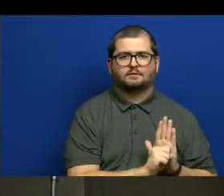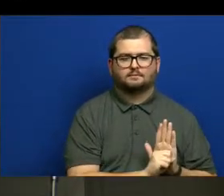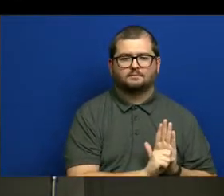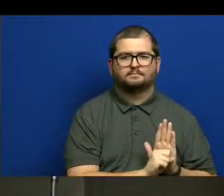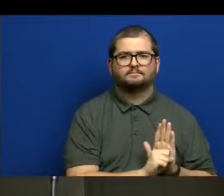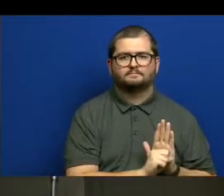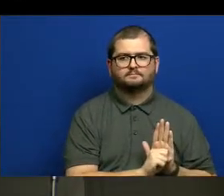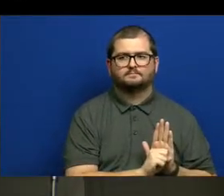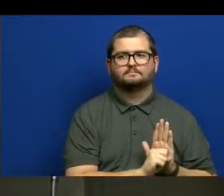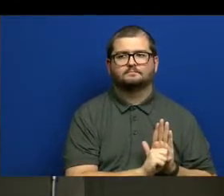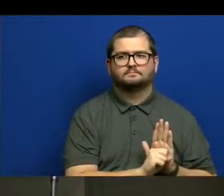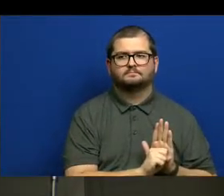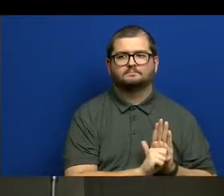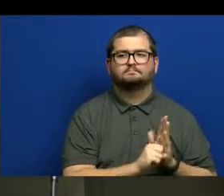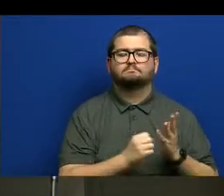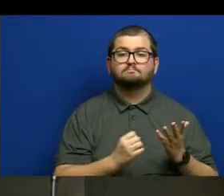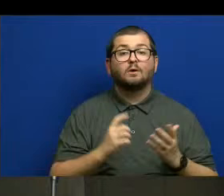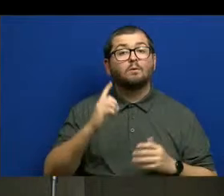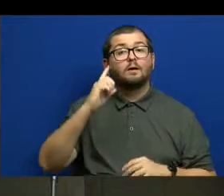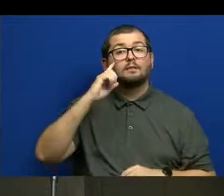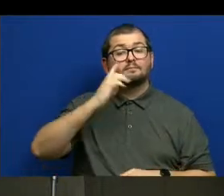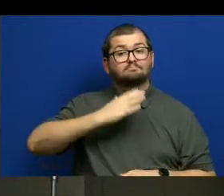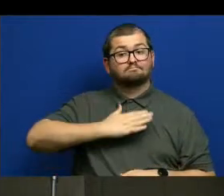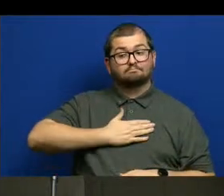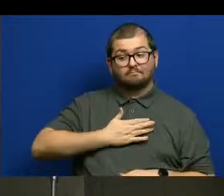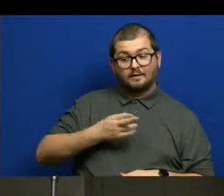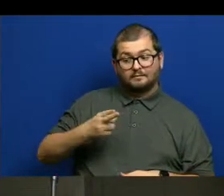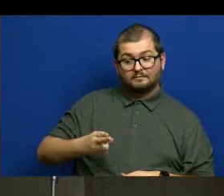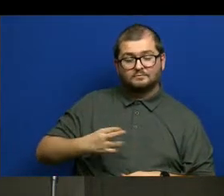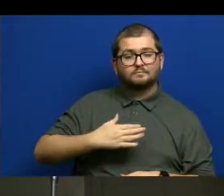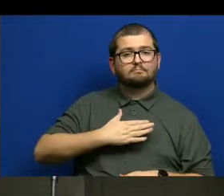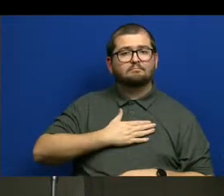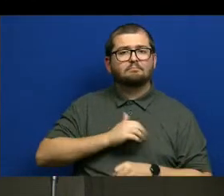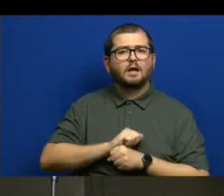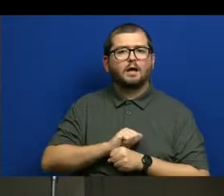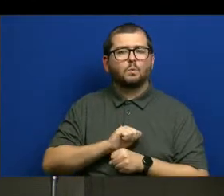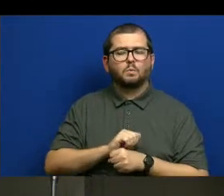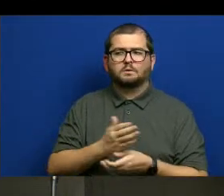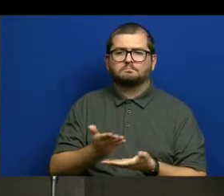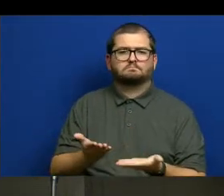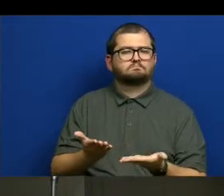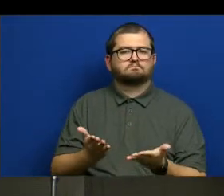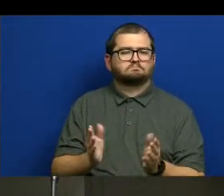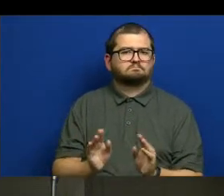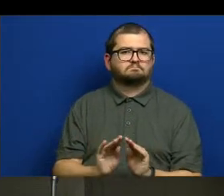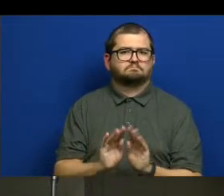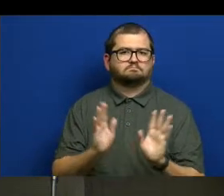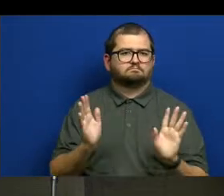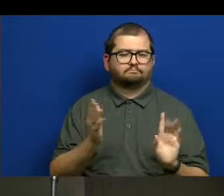So I think my history and my work speak for themselves.